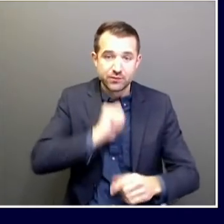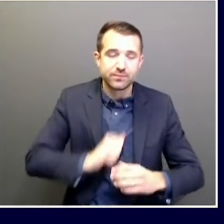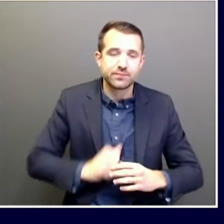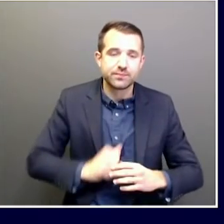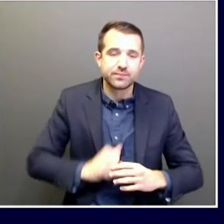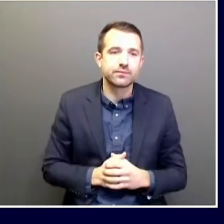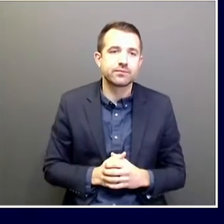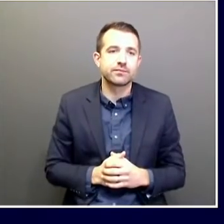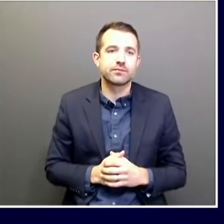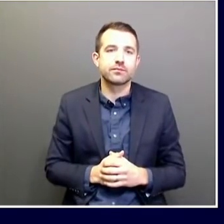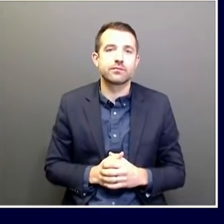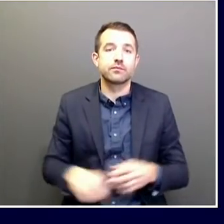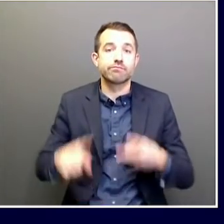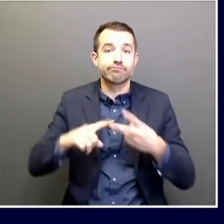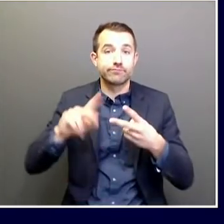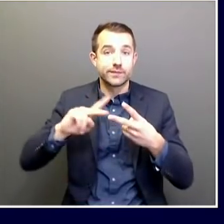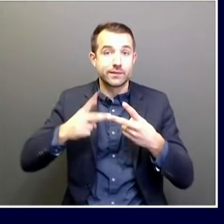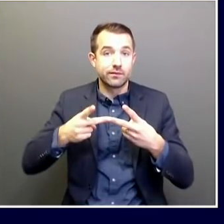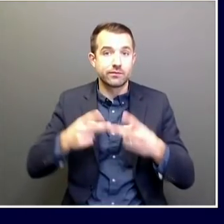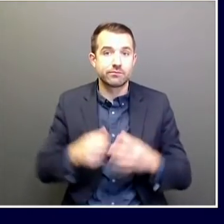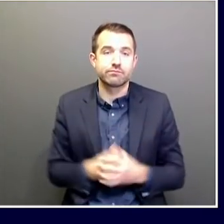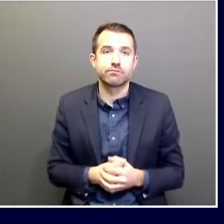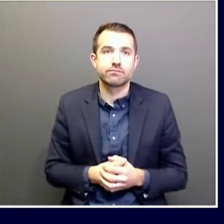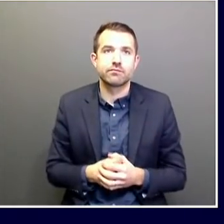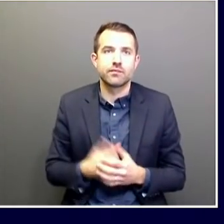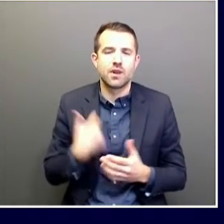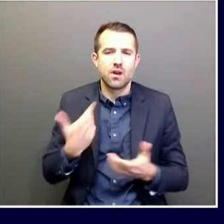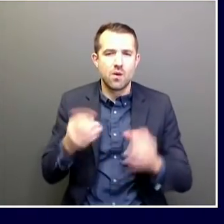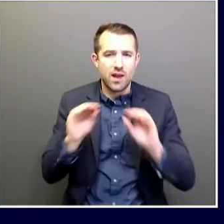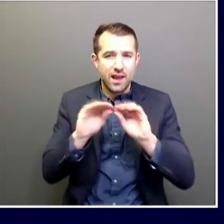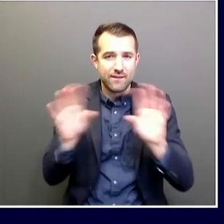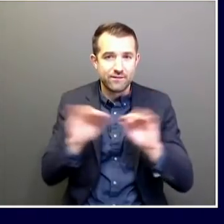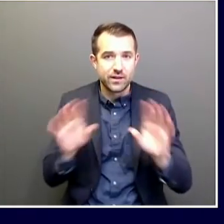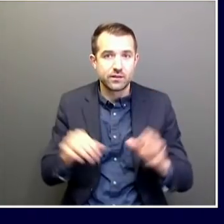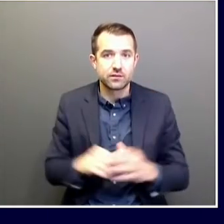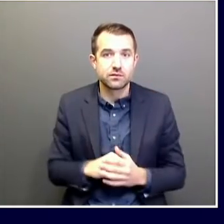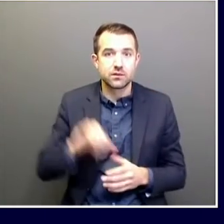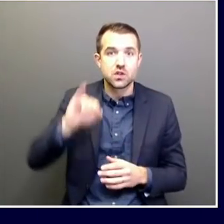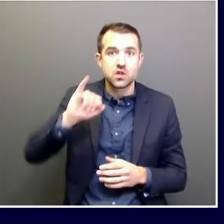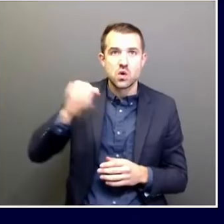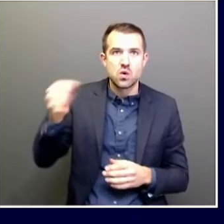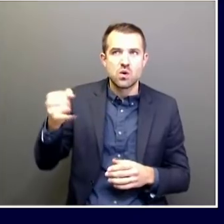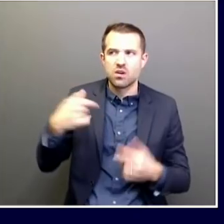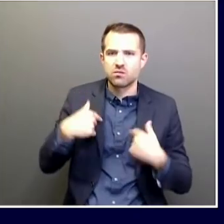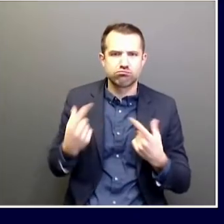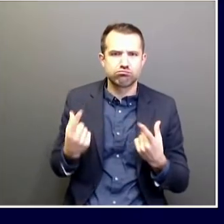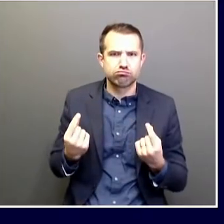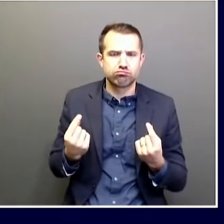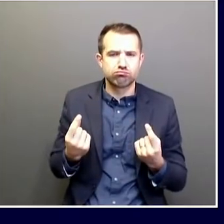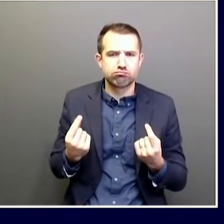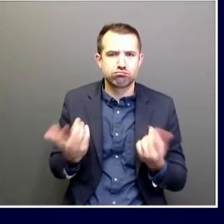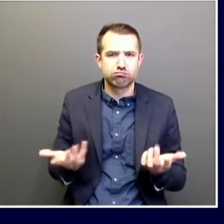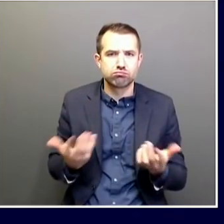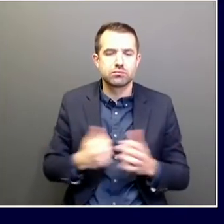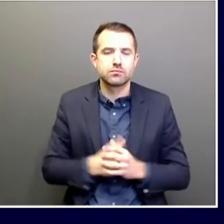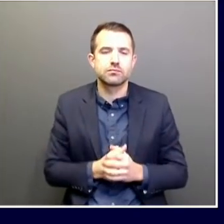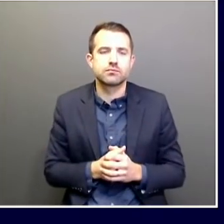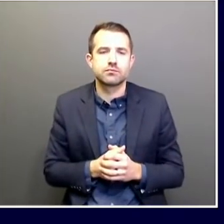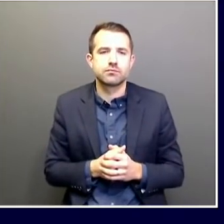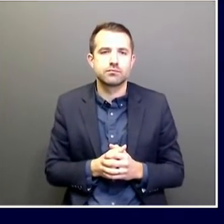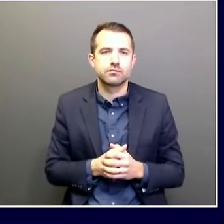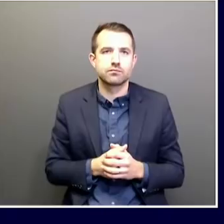wanted to note is, what if you got the J&J shot? Well, you remain eligible for a